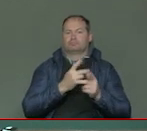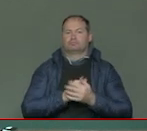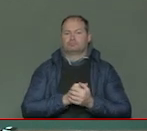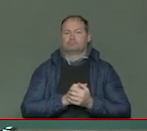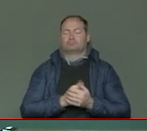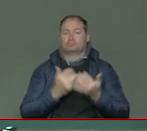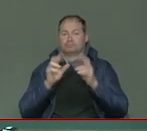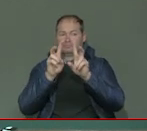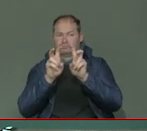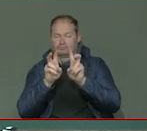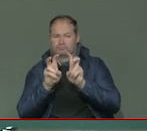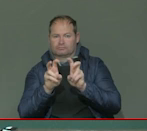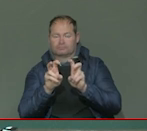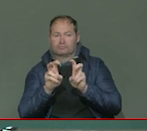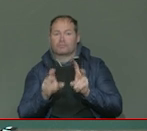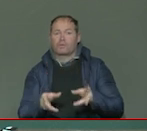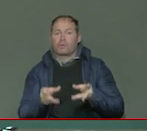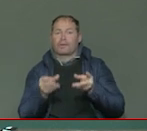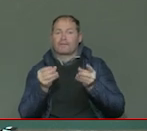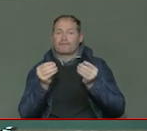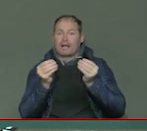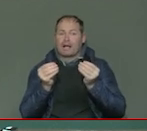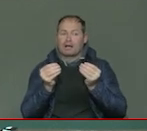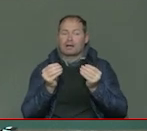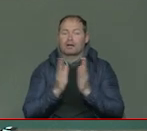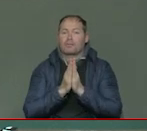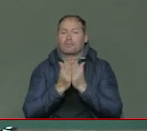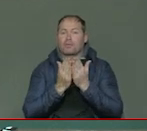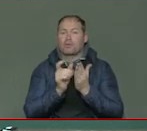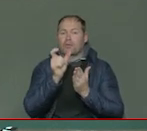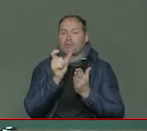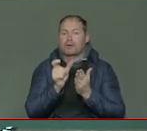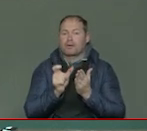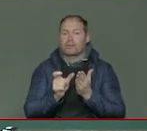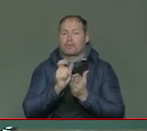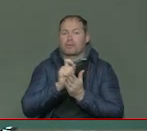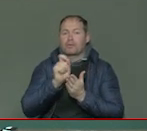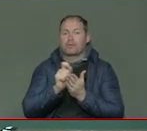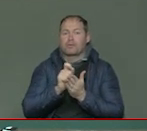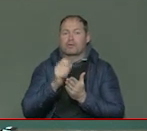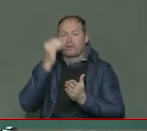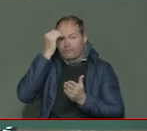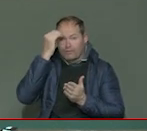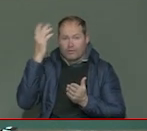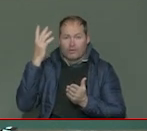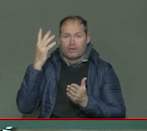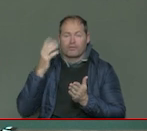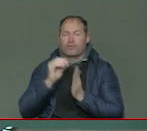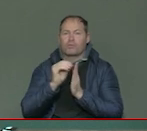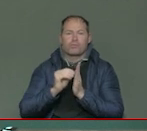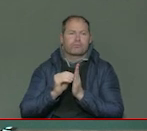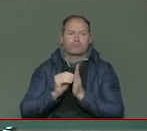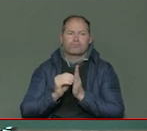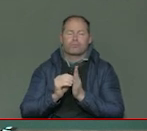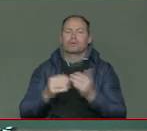an investigation, it was discovered that the bookkeeper neglected to record this. So it just wasn't recorded, so it must be